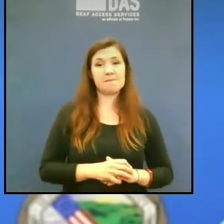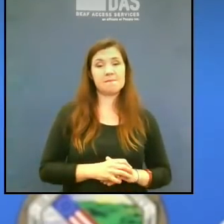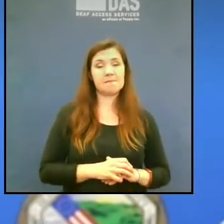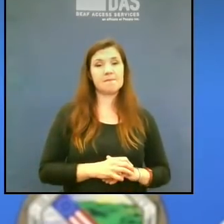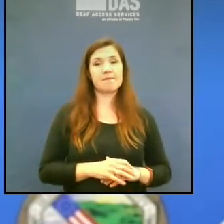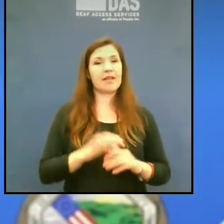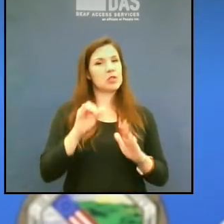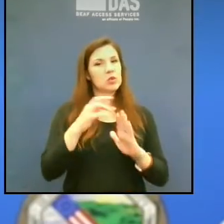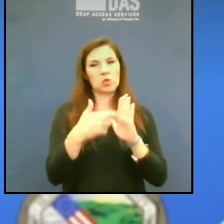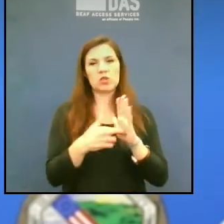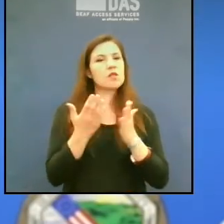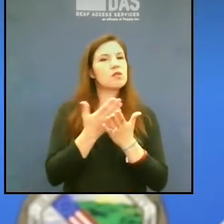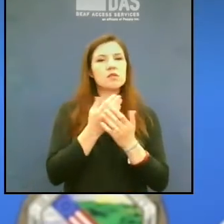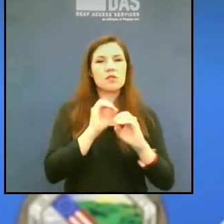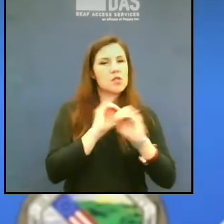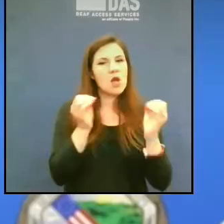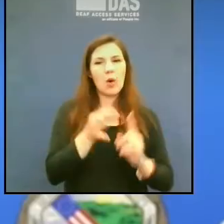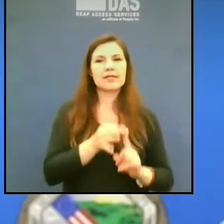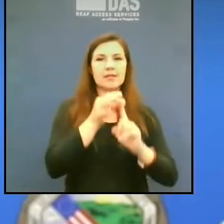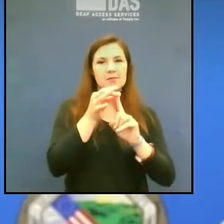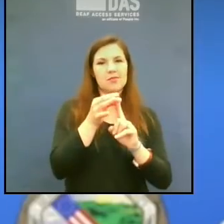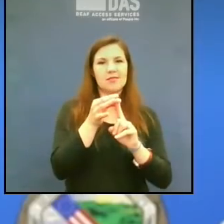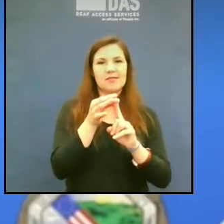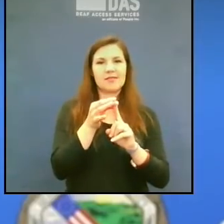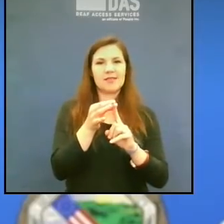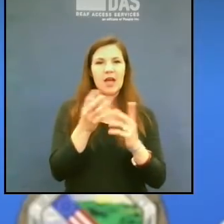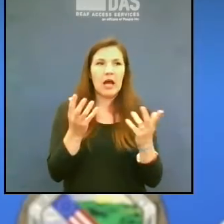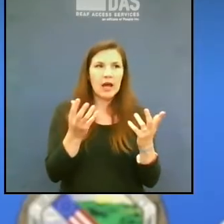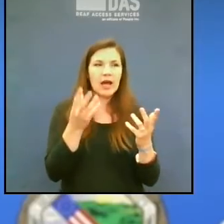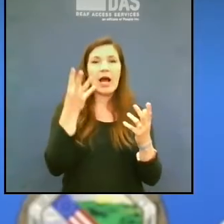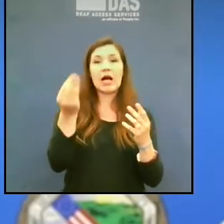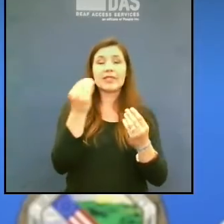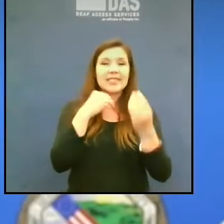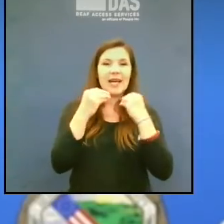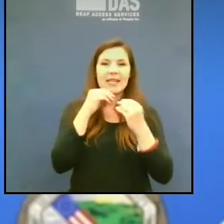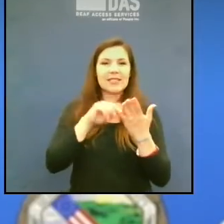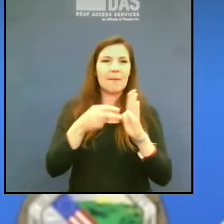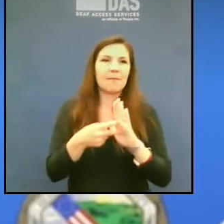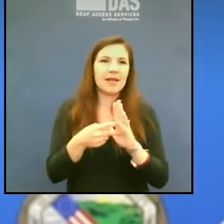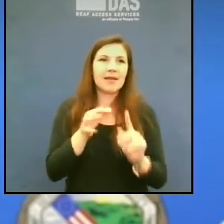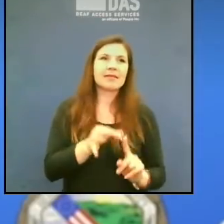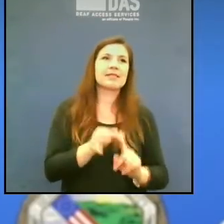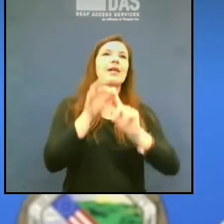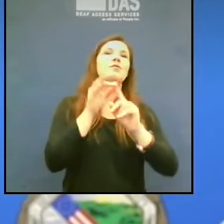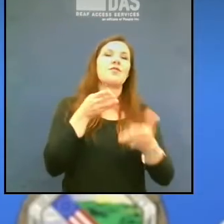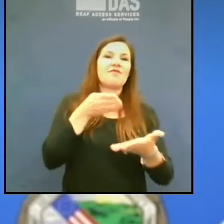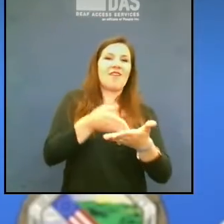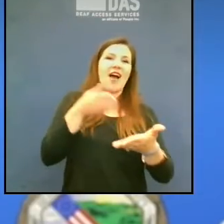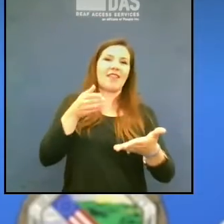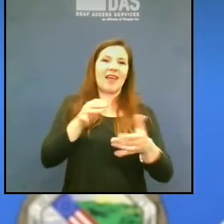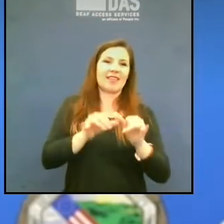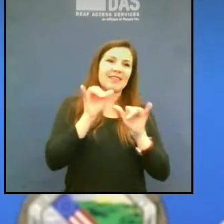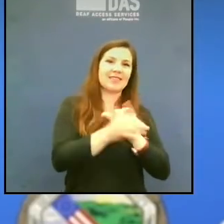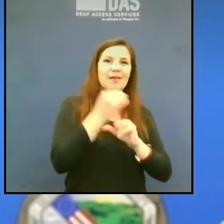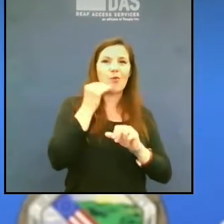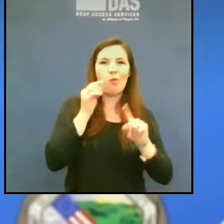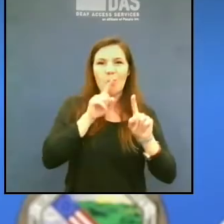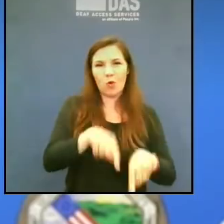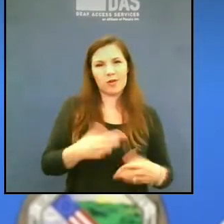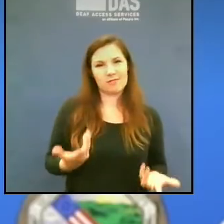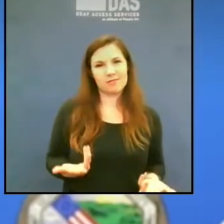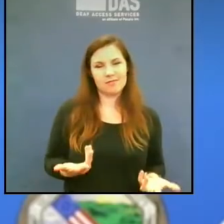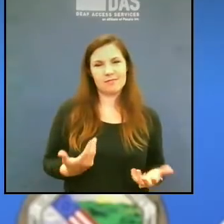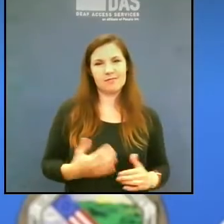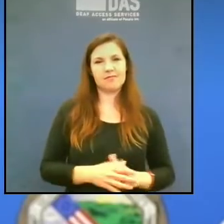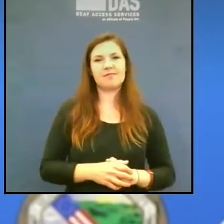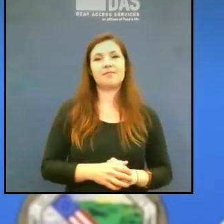are the rules. There's no exception. Just because they're having outside dining now does not give it an exception to violate the curfew. And if